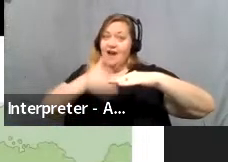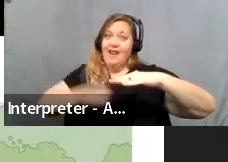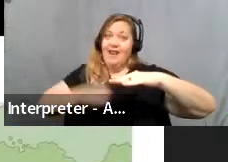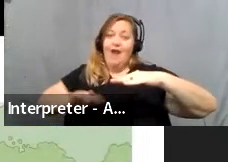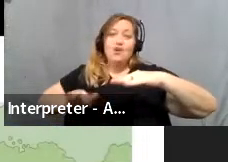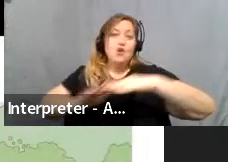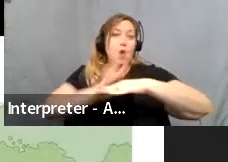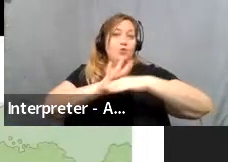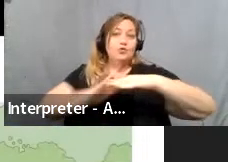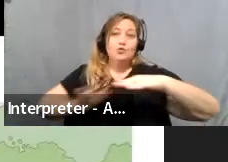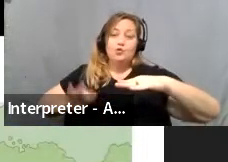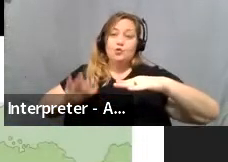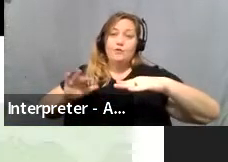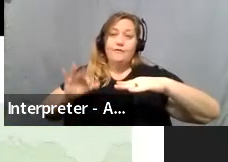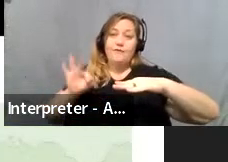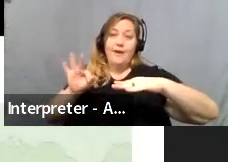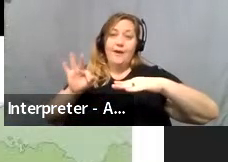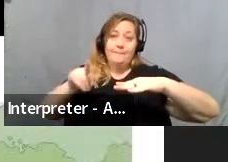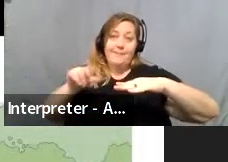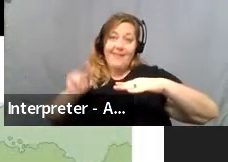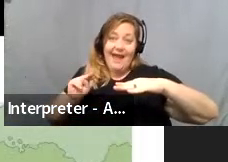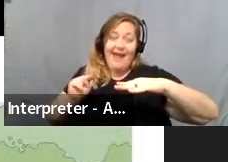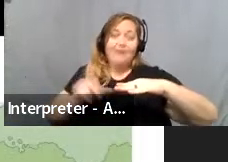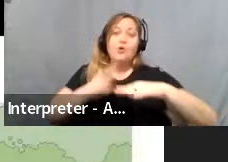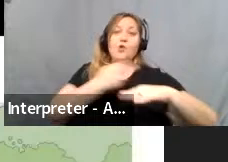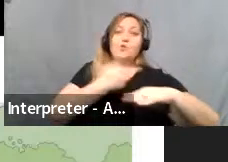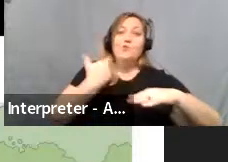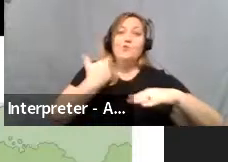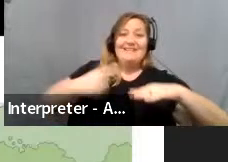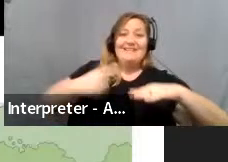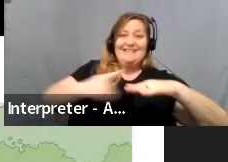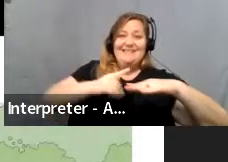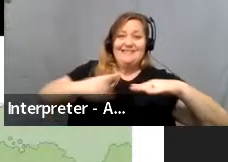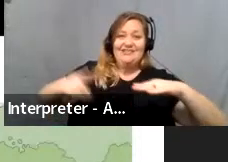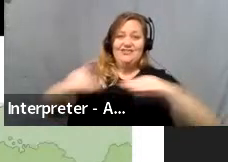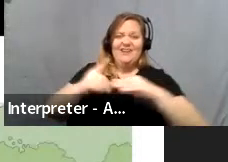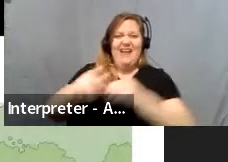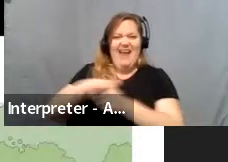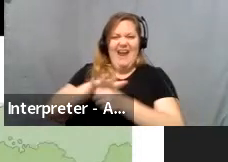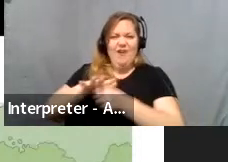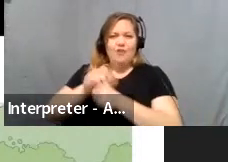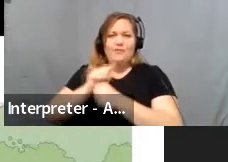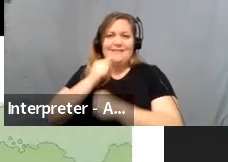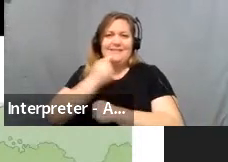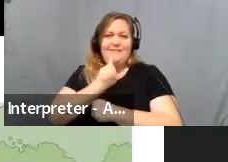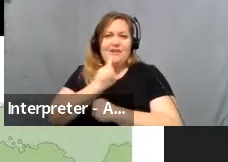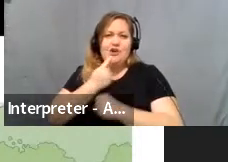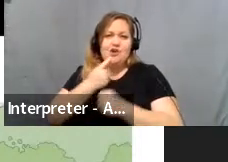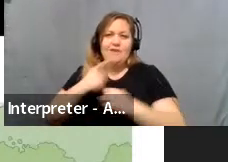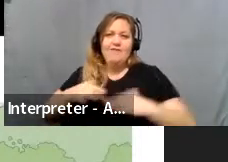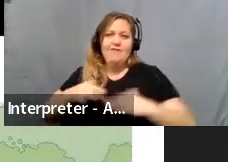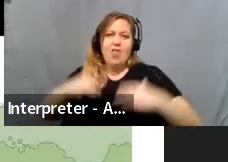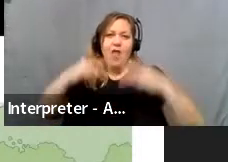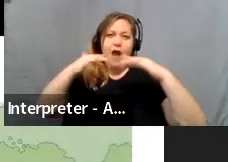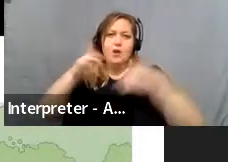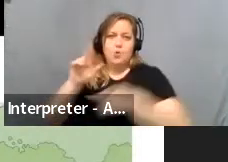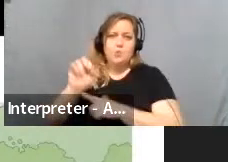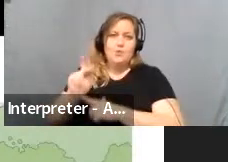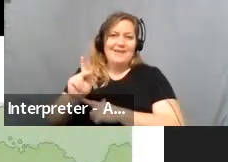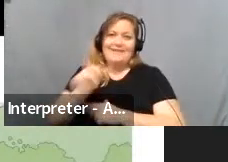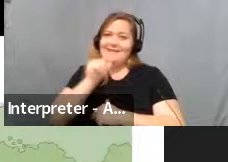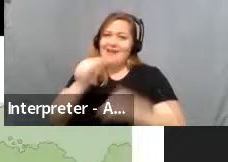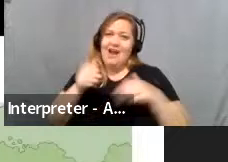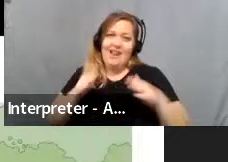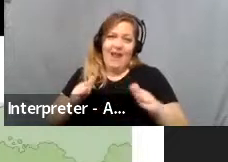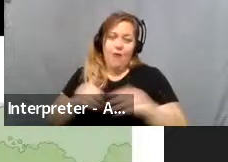and no ADUs will be allowed in special coastal risk districts, which are the areas of our city with the most severe flood risk. Outside of